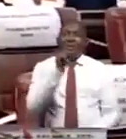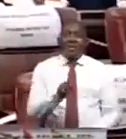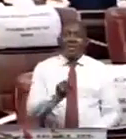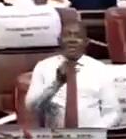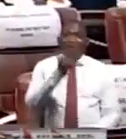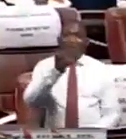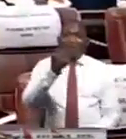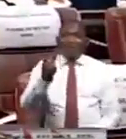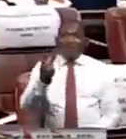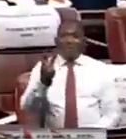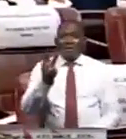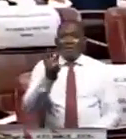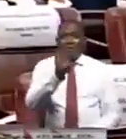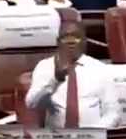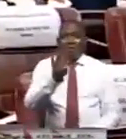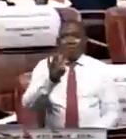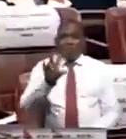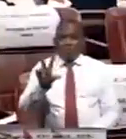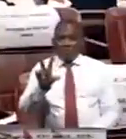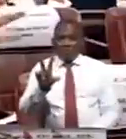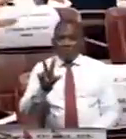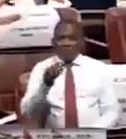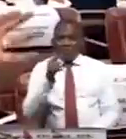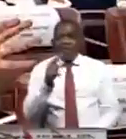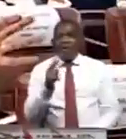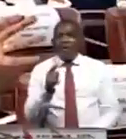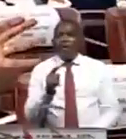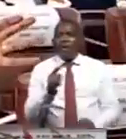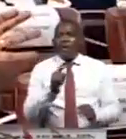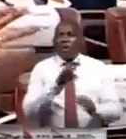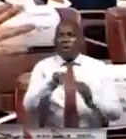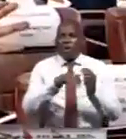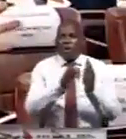36.4.3, and respectfully, as I said, those rules